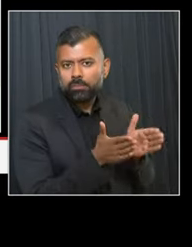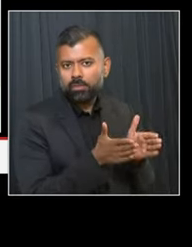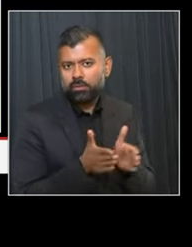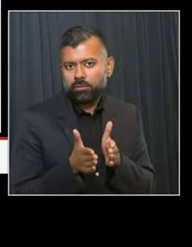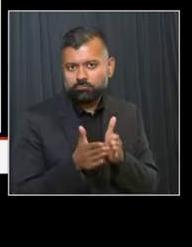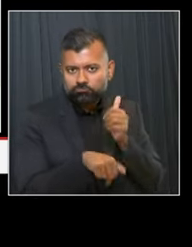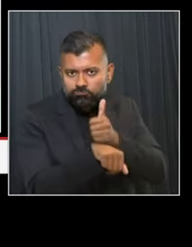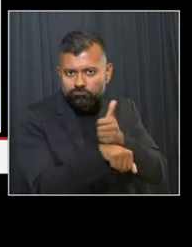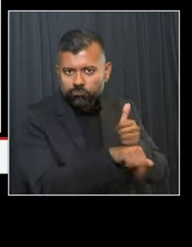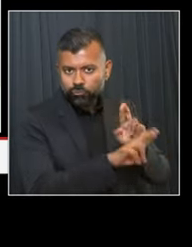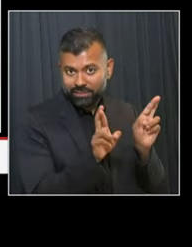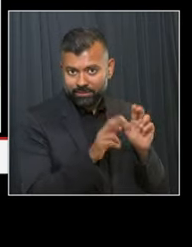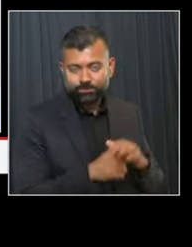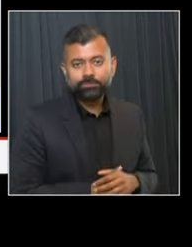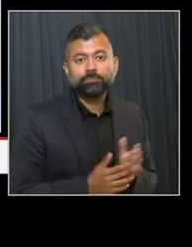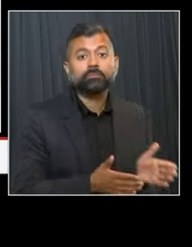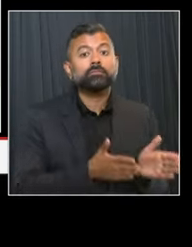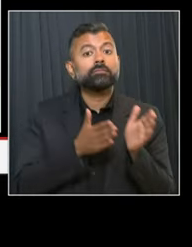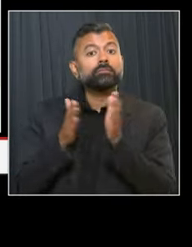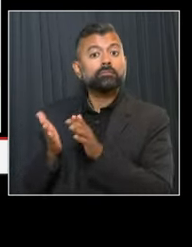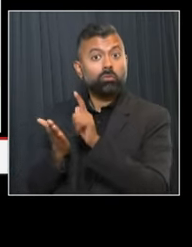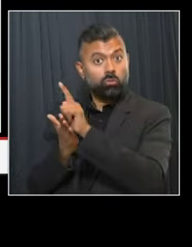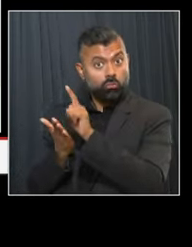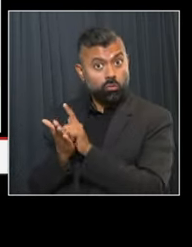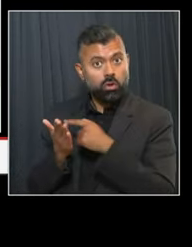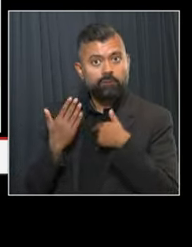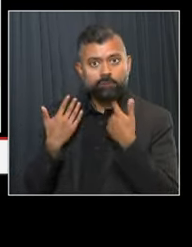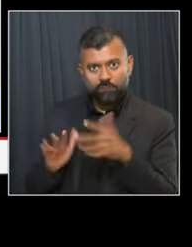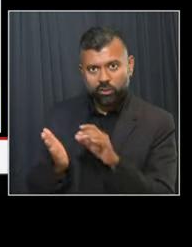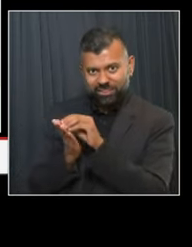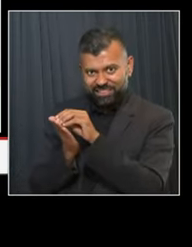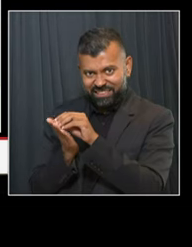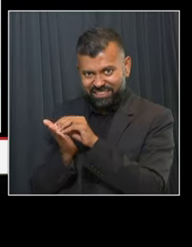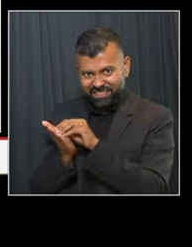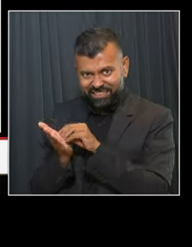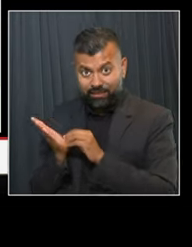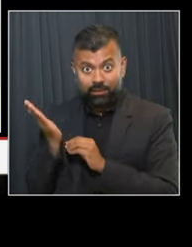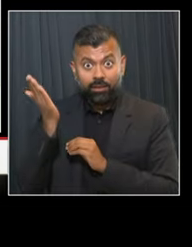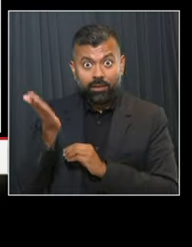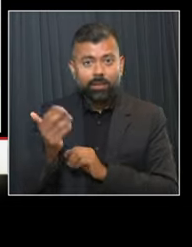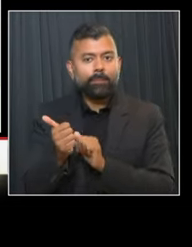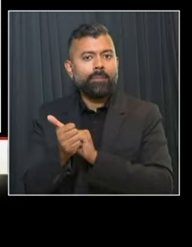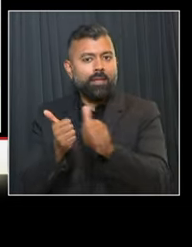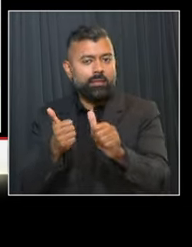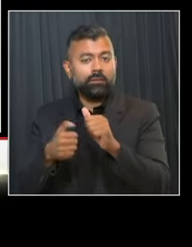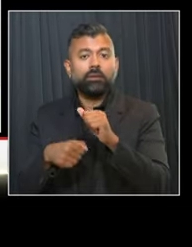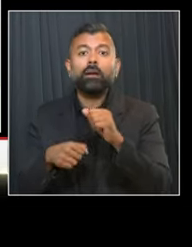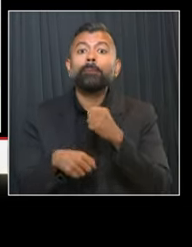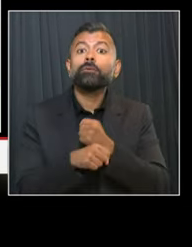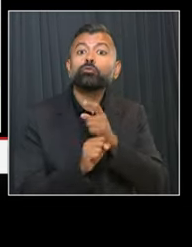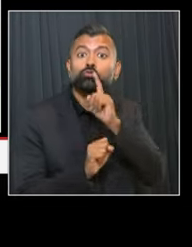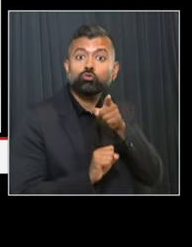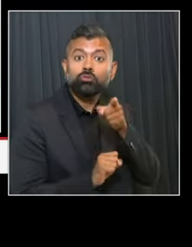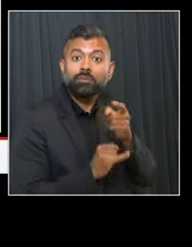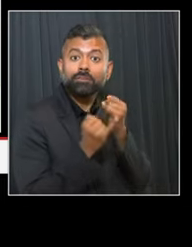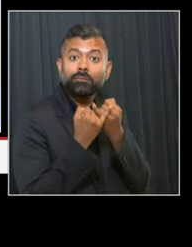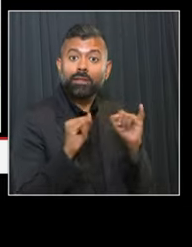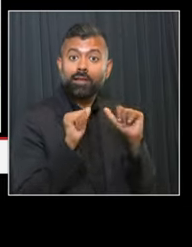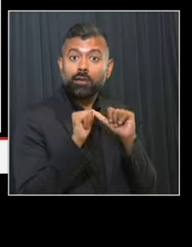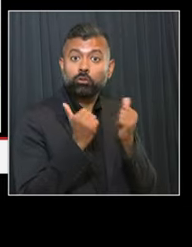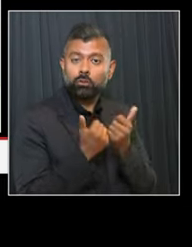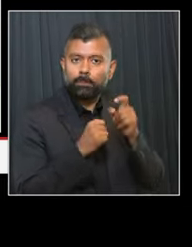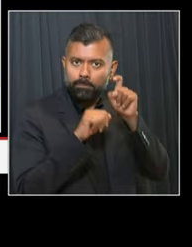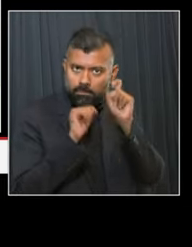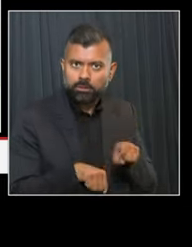to require independent agencies to adhere to executive standards on cybersecurity. We know throughout the country and throughout the world, when we